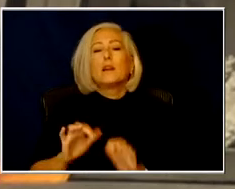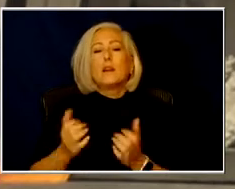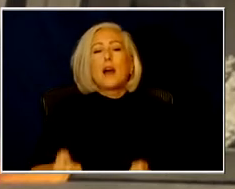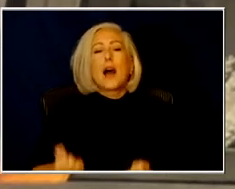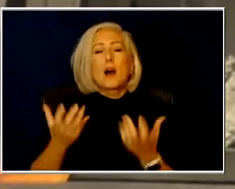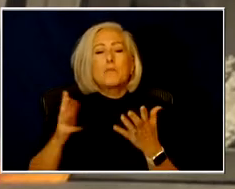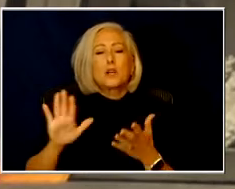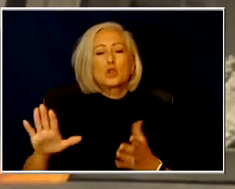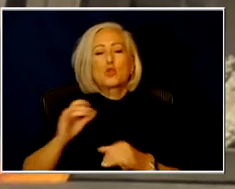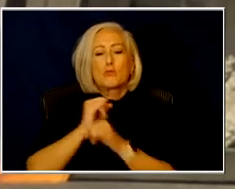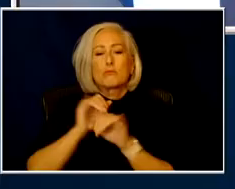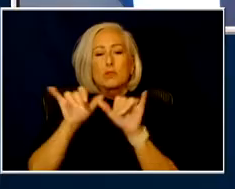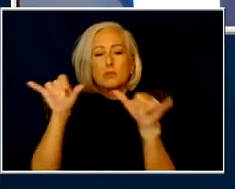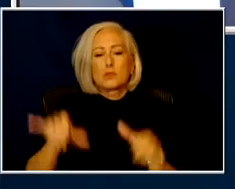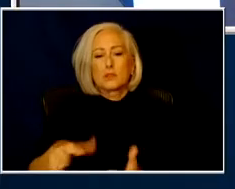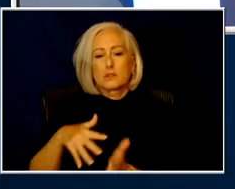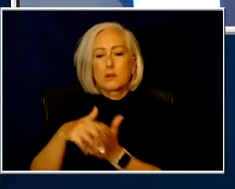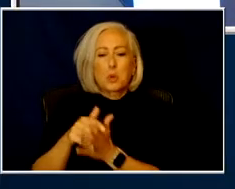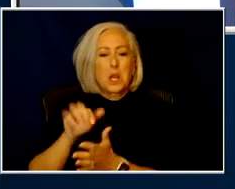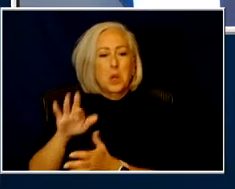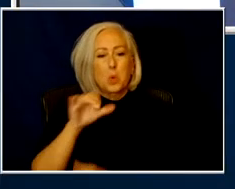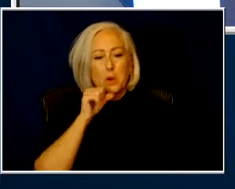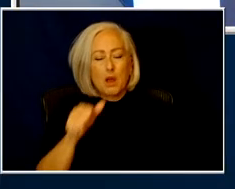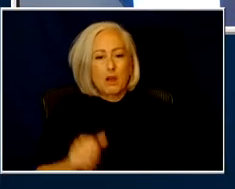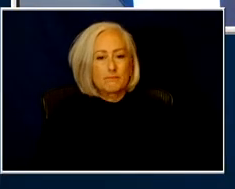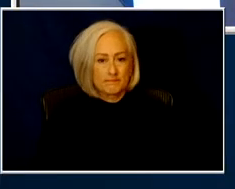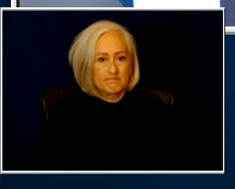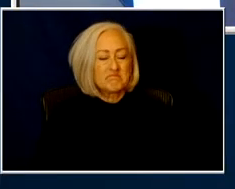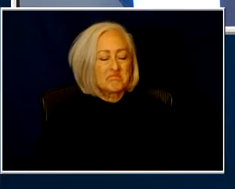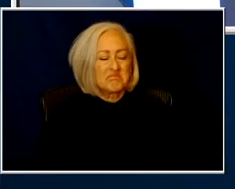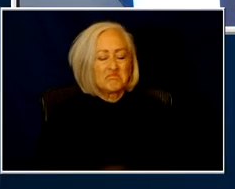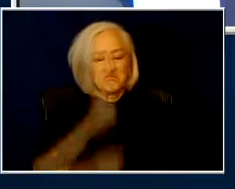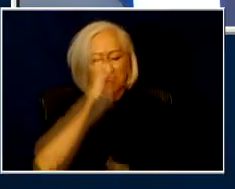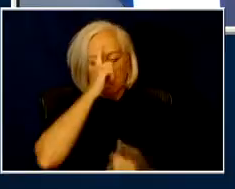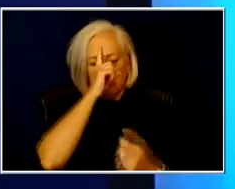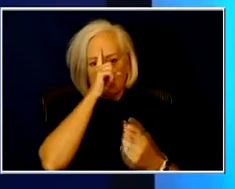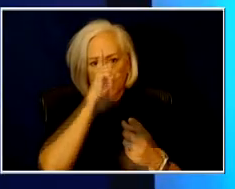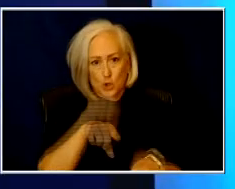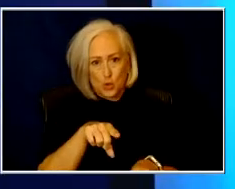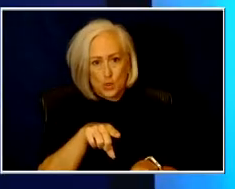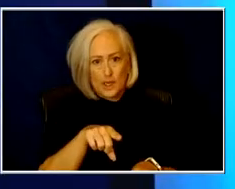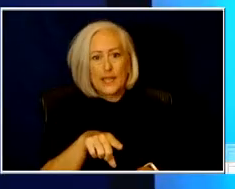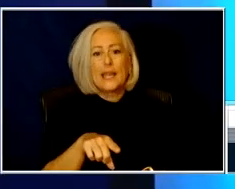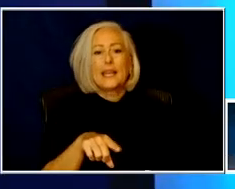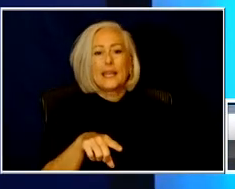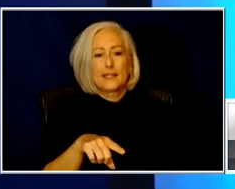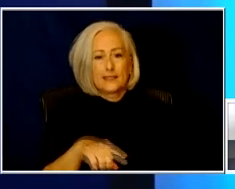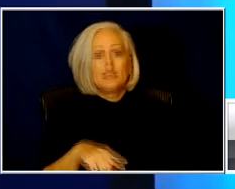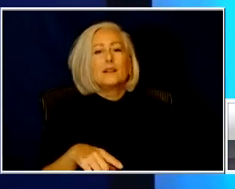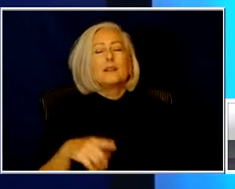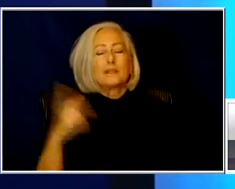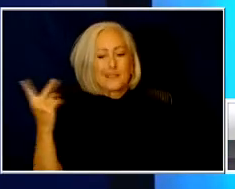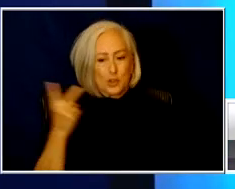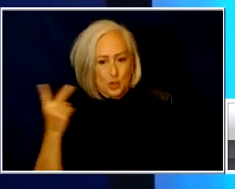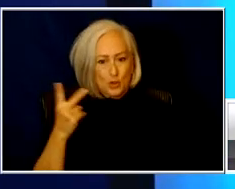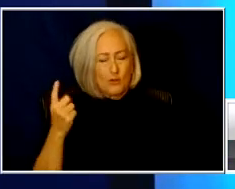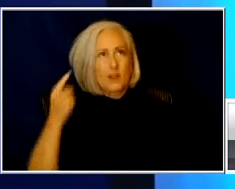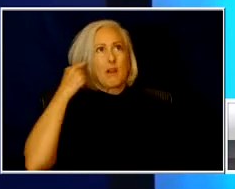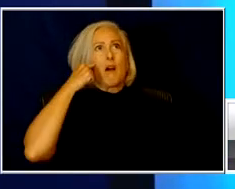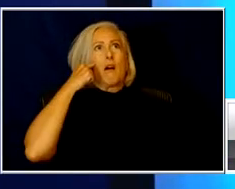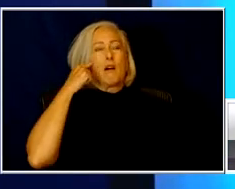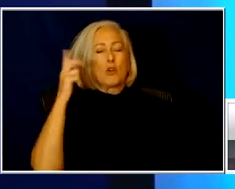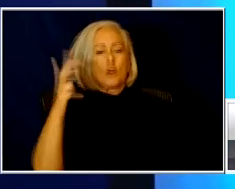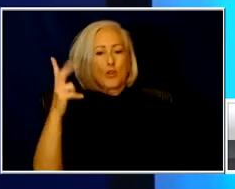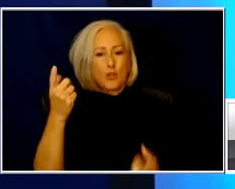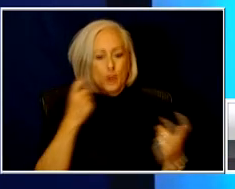she Etc yeah I I agree I think that question raised Flags in both our our minds as soon as we heard it about the